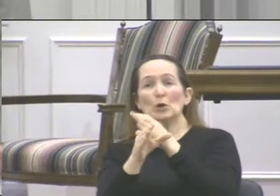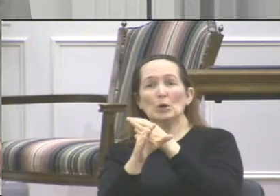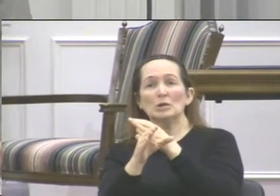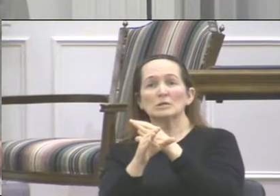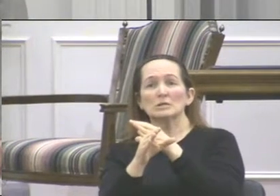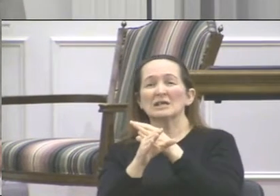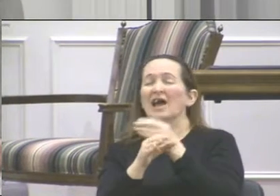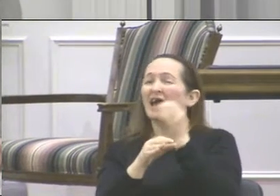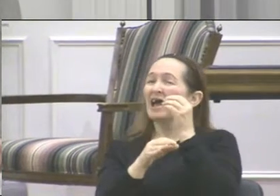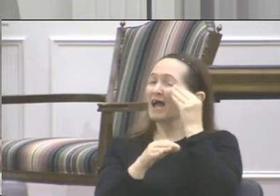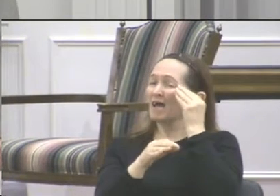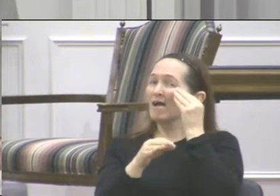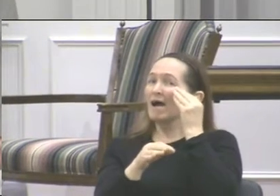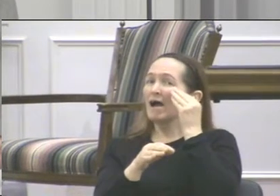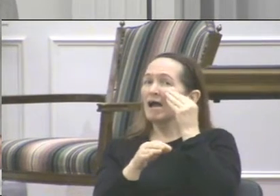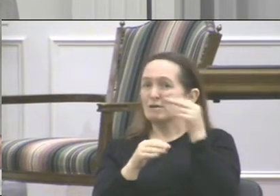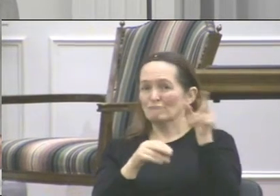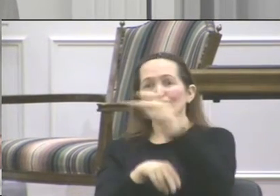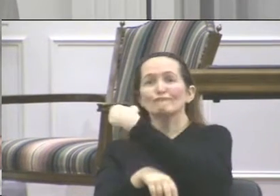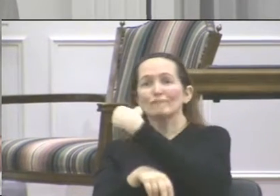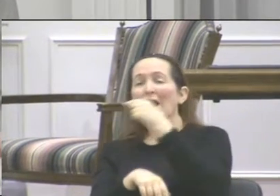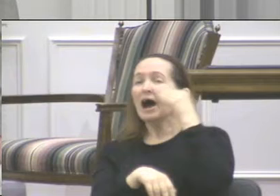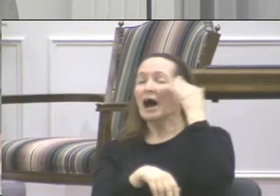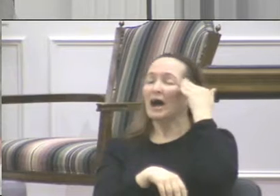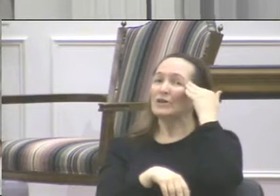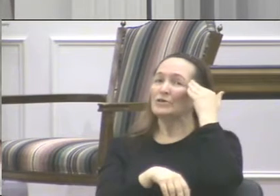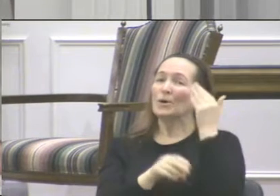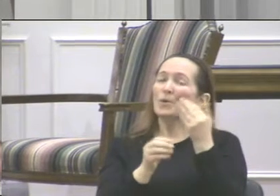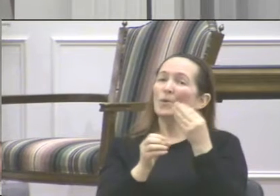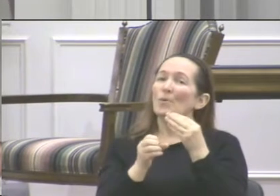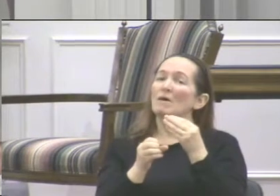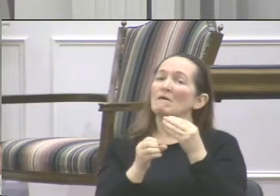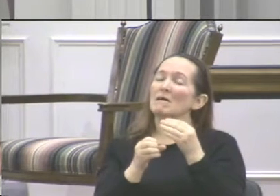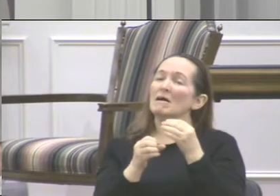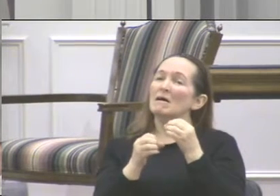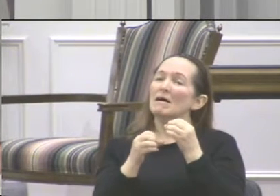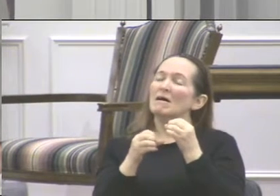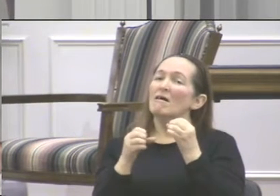And you feel uncomfortable having to drive all the way.